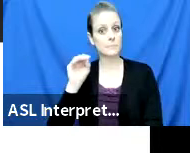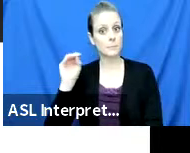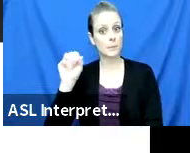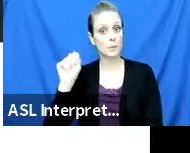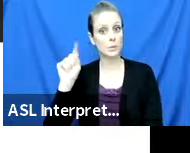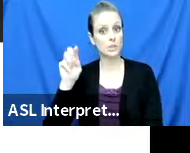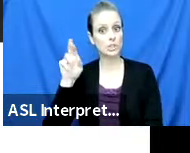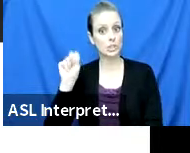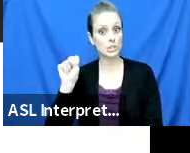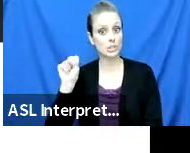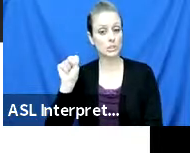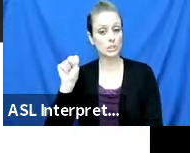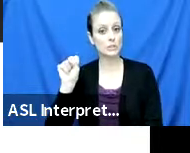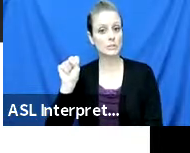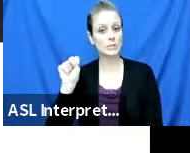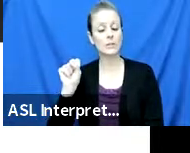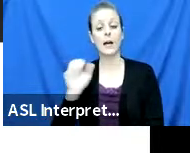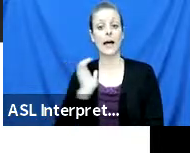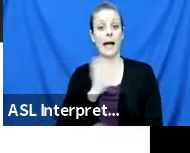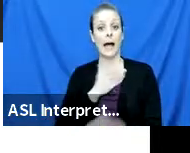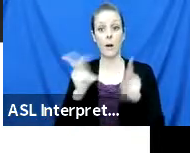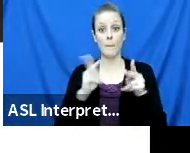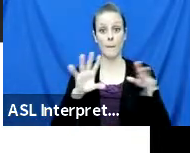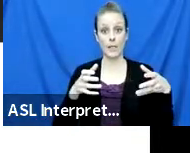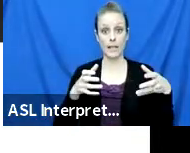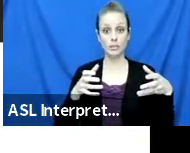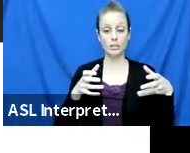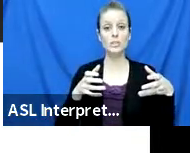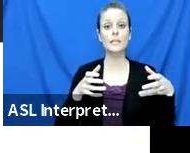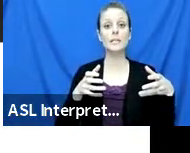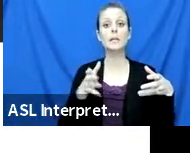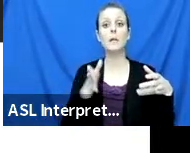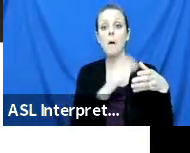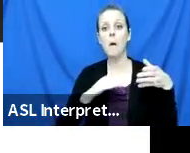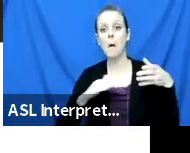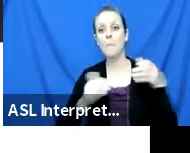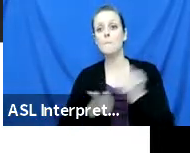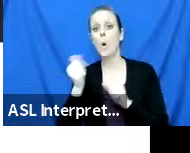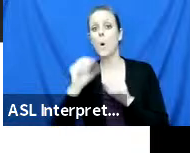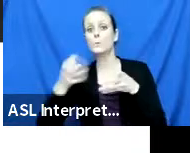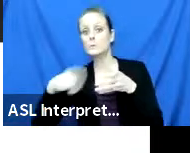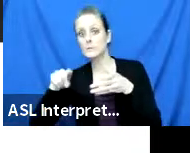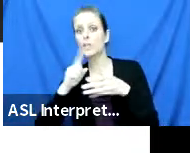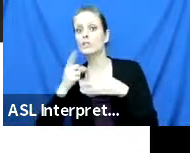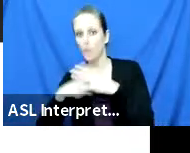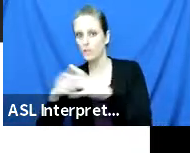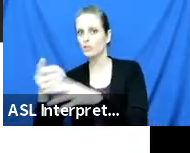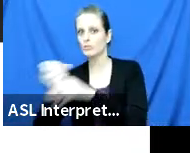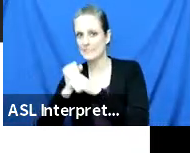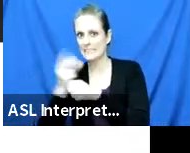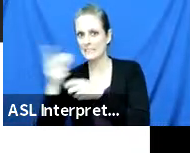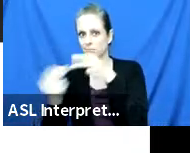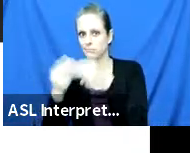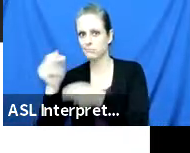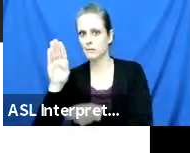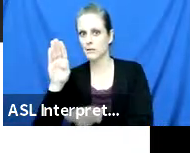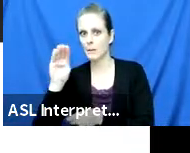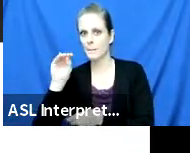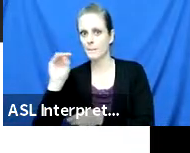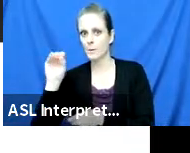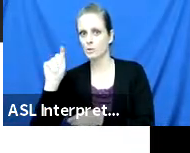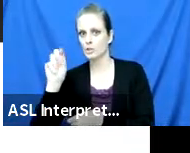A significant portion of our population is beginning to receive booster vaccinations. So that's my